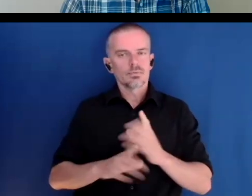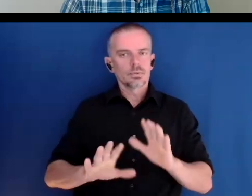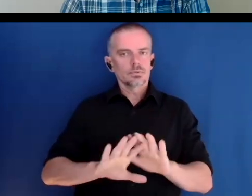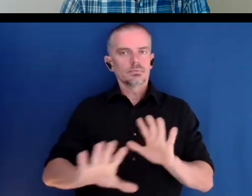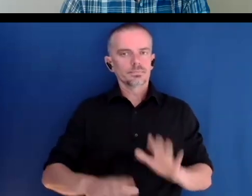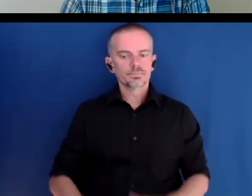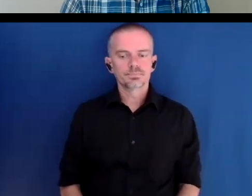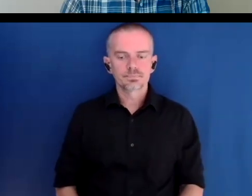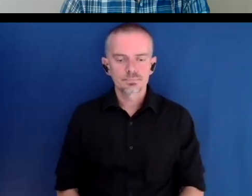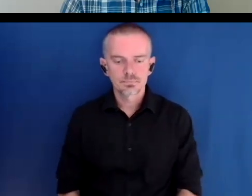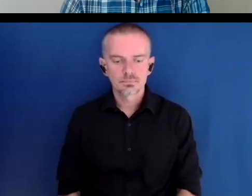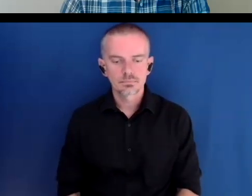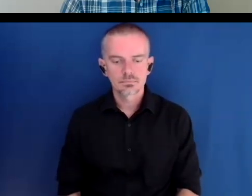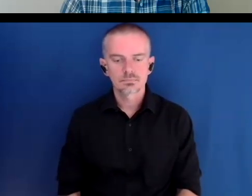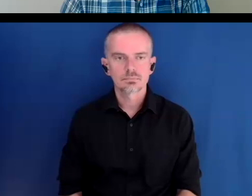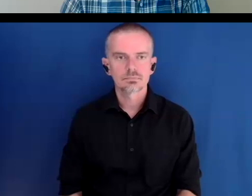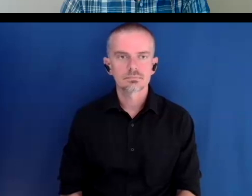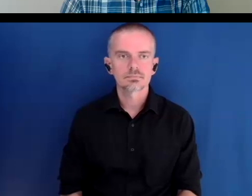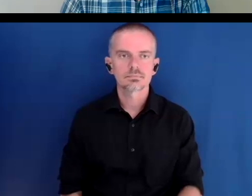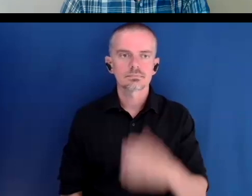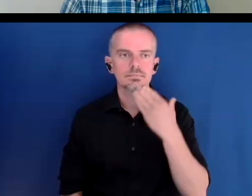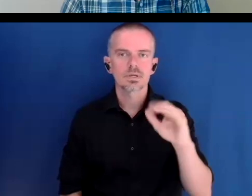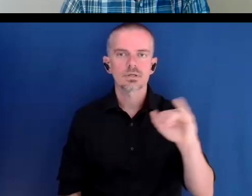Thanks, Jay, for bringing it out to that higher level.